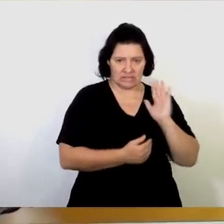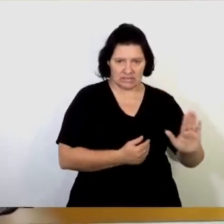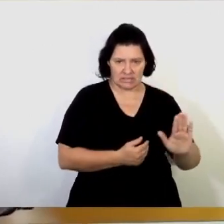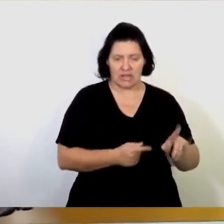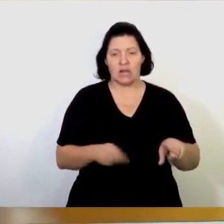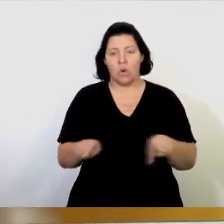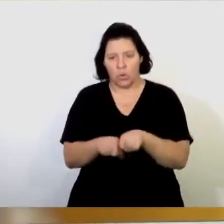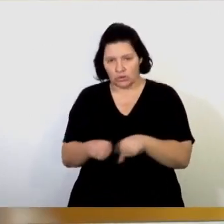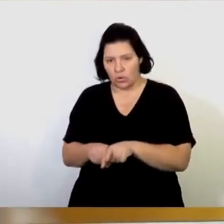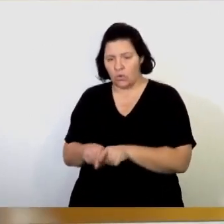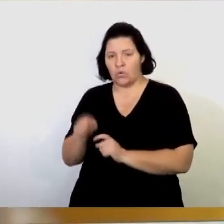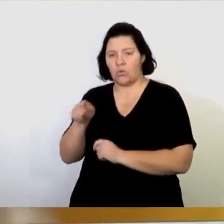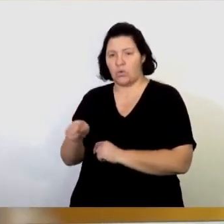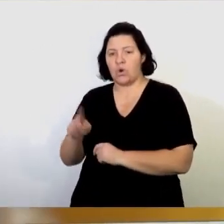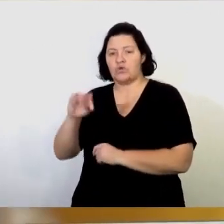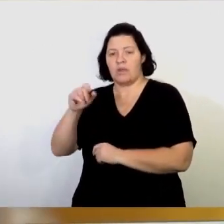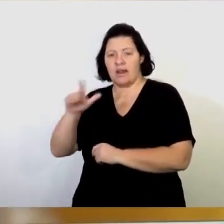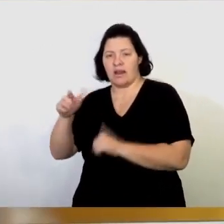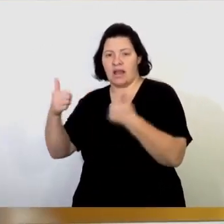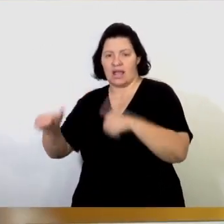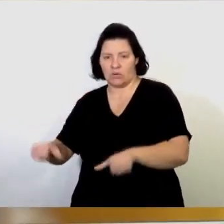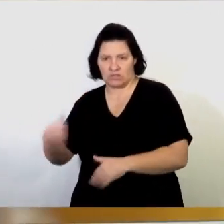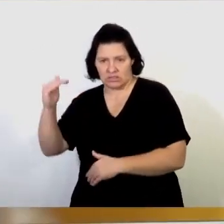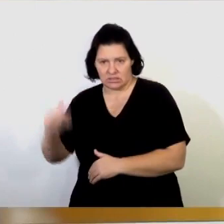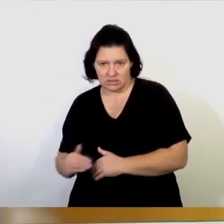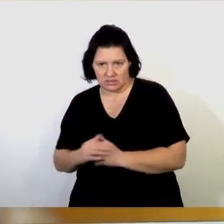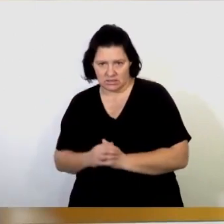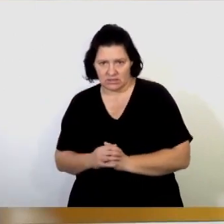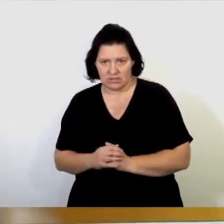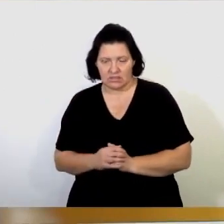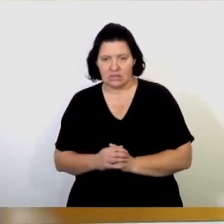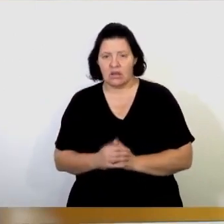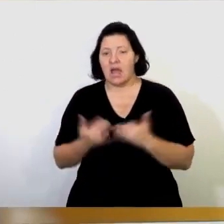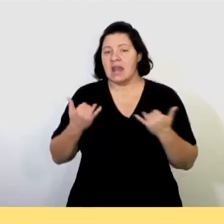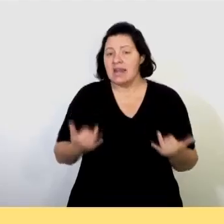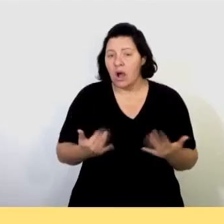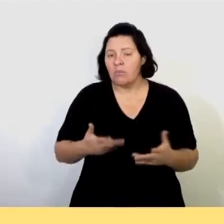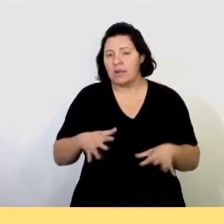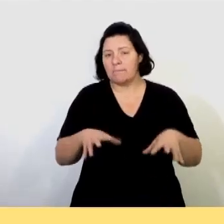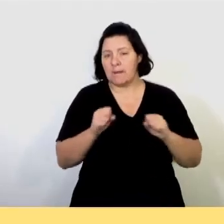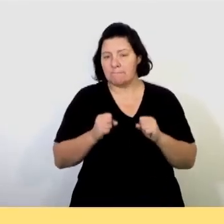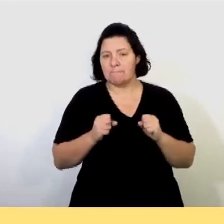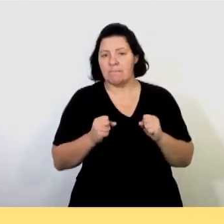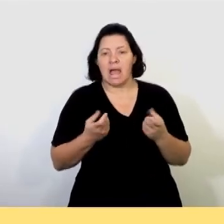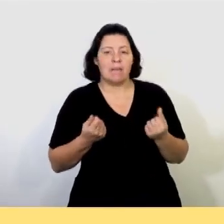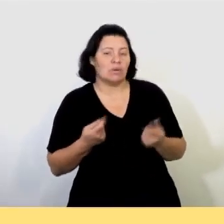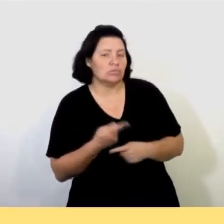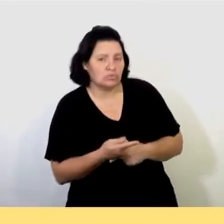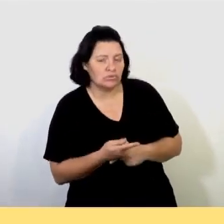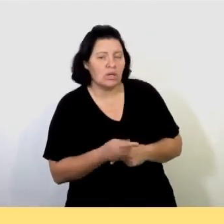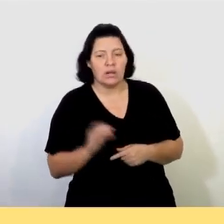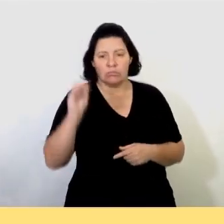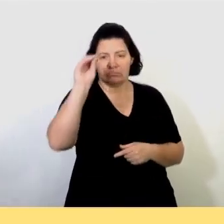account section and also my nominal accounts section. Now I can take amounts